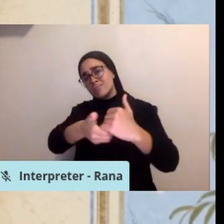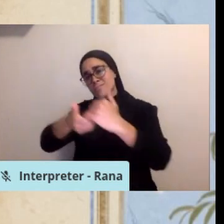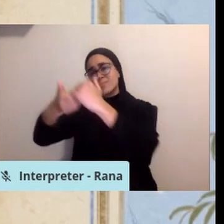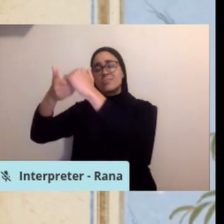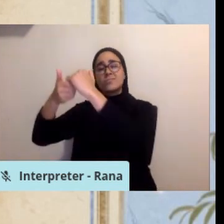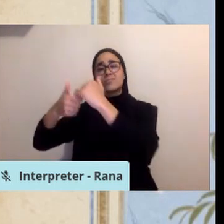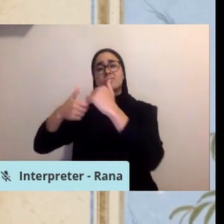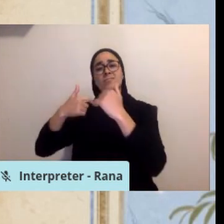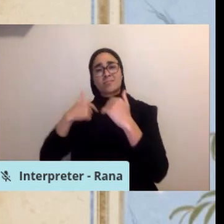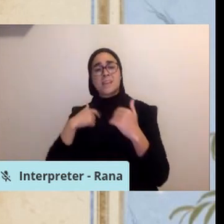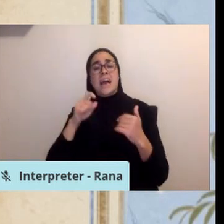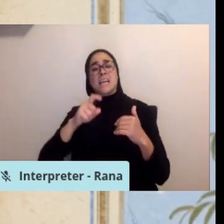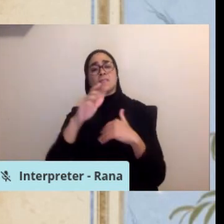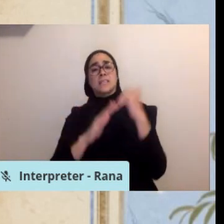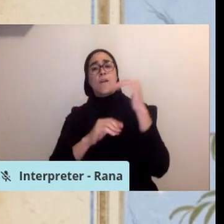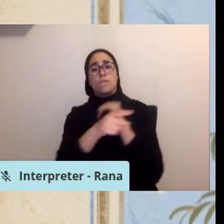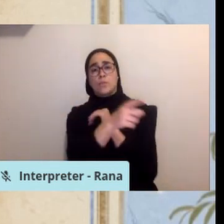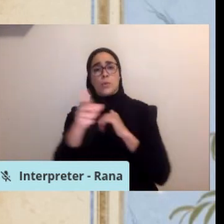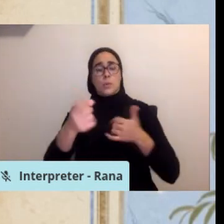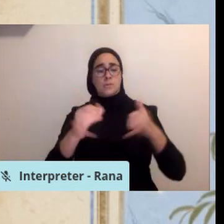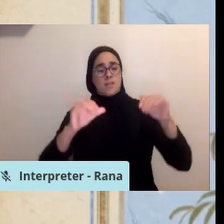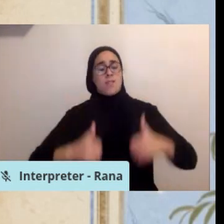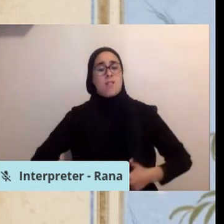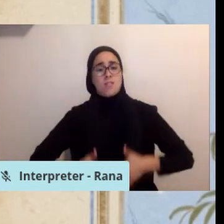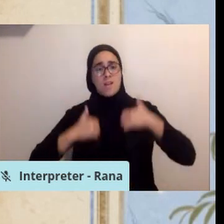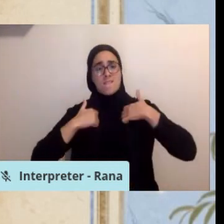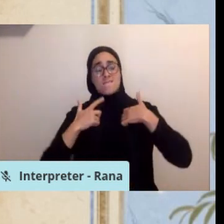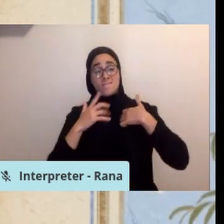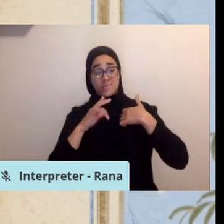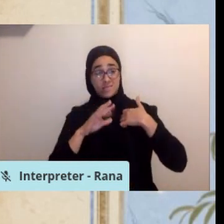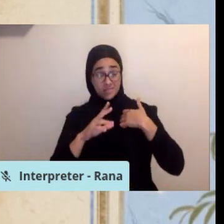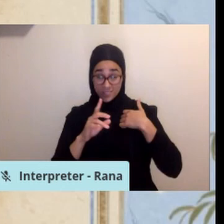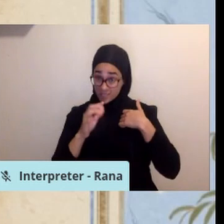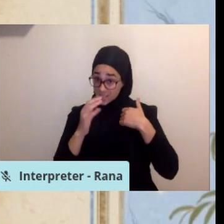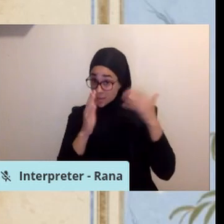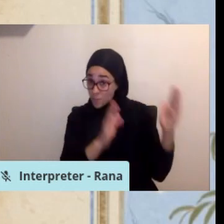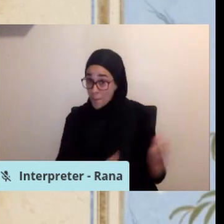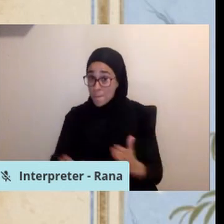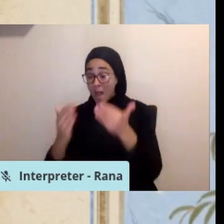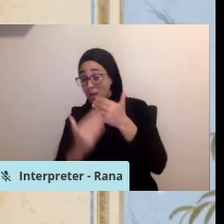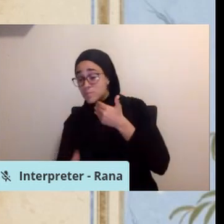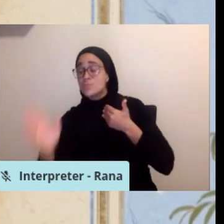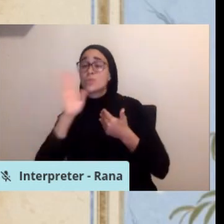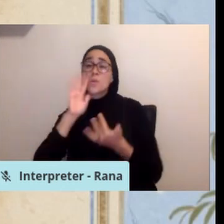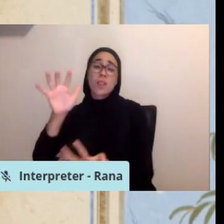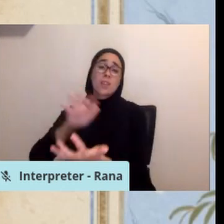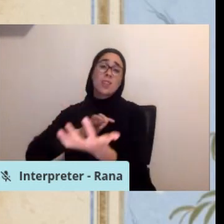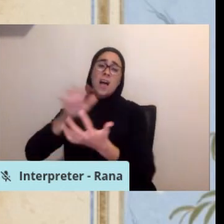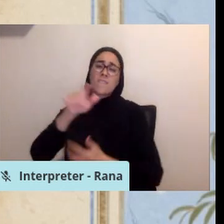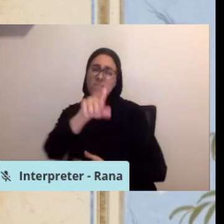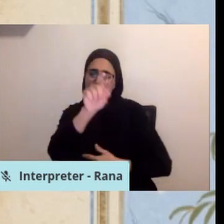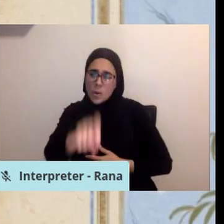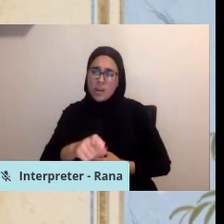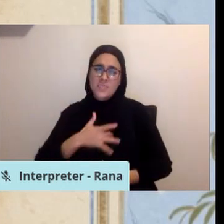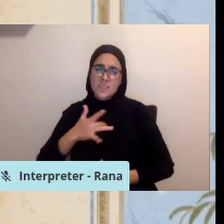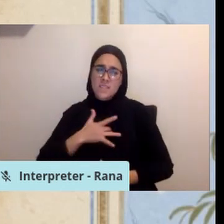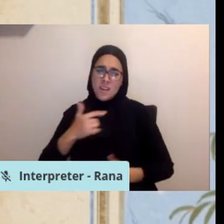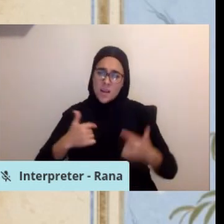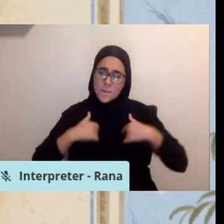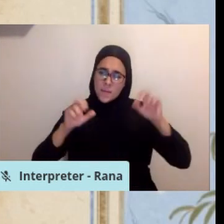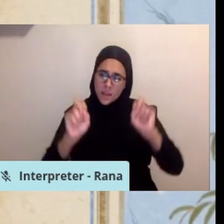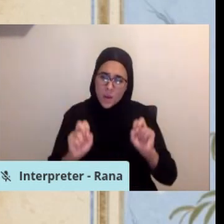comfort the living. Prepare the way for old time laughter. You need to feel I am okay, warm,